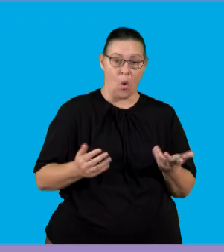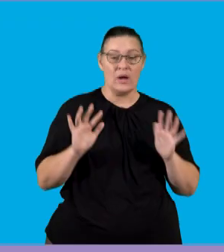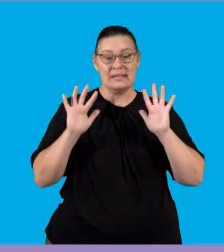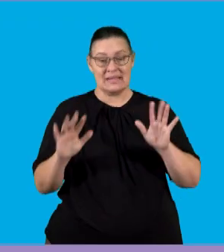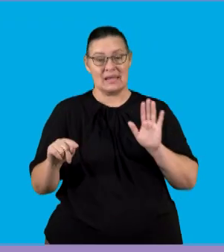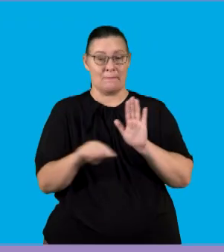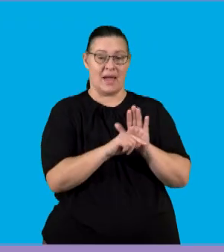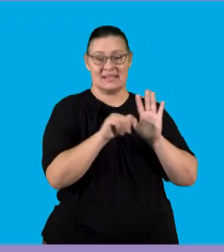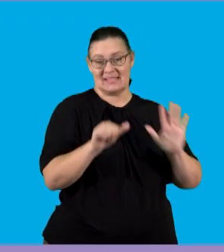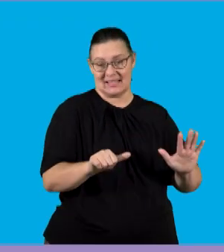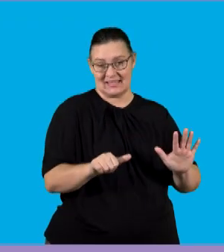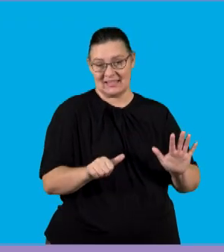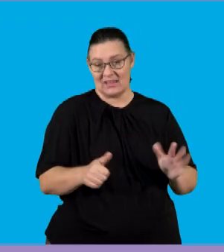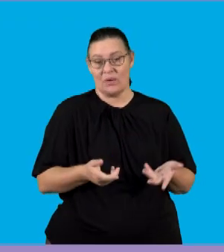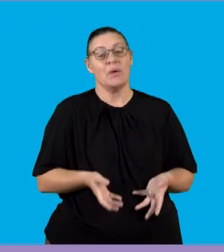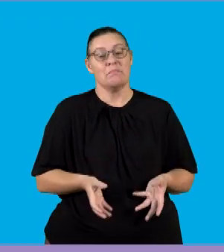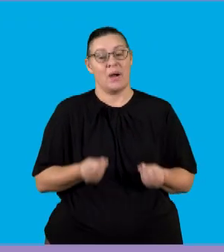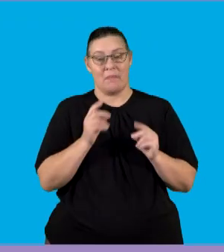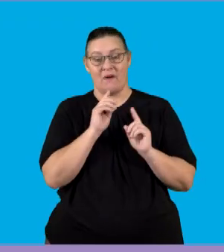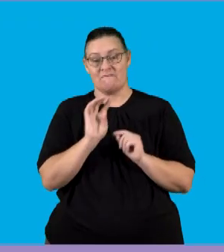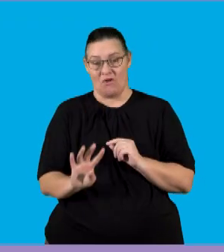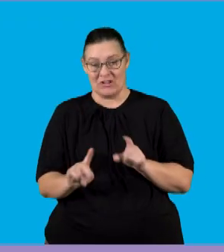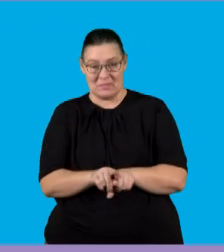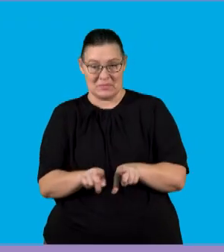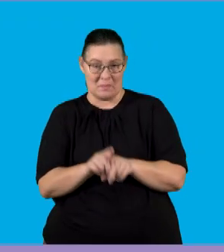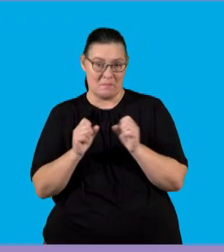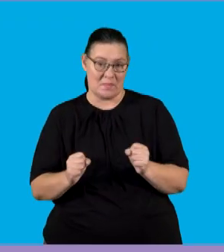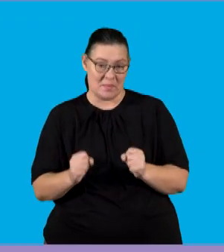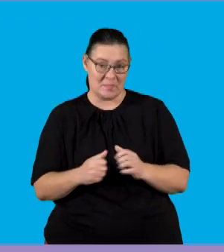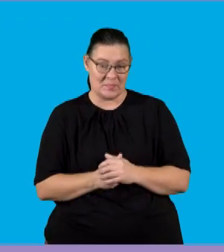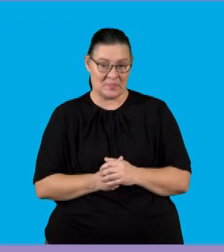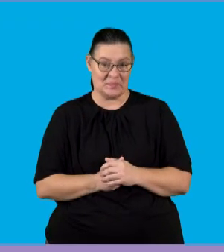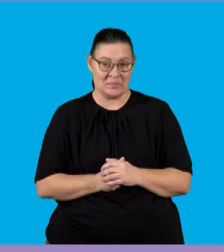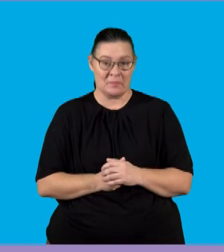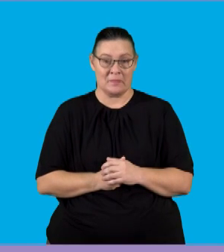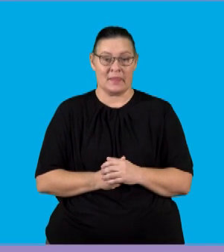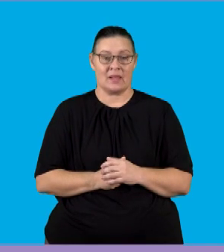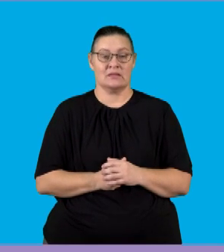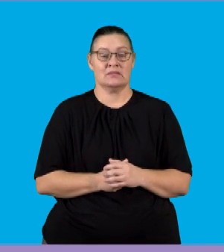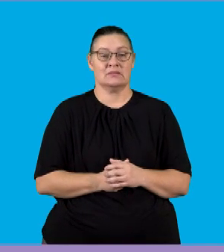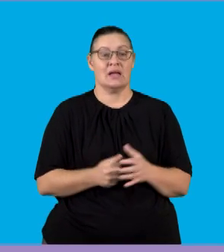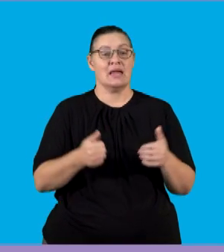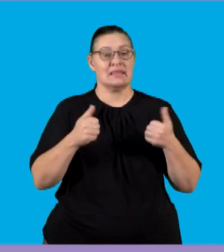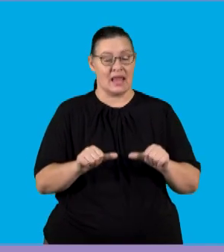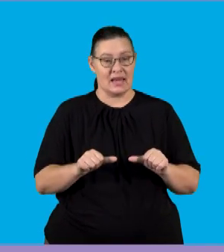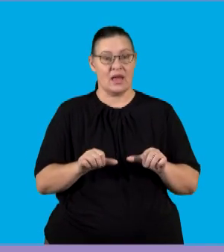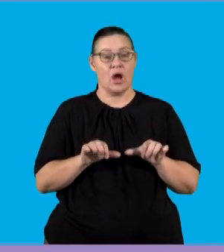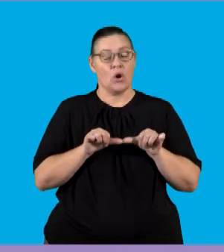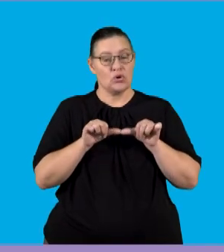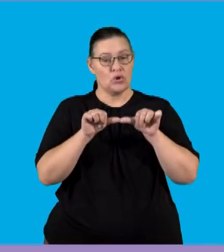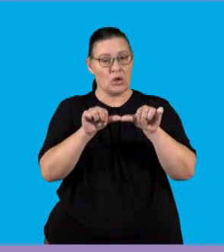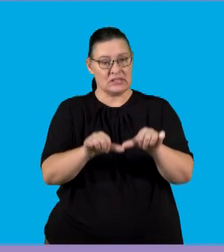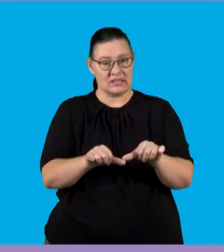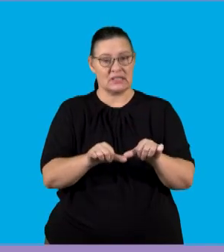say 10 minus 6, which again gives us a 4. Then we have a constant